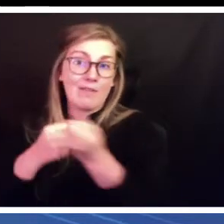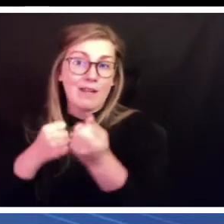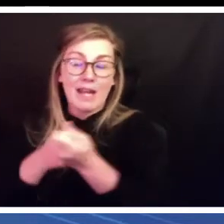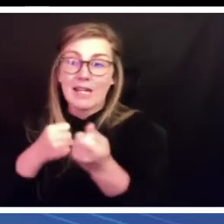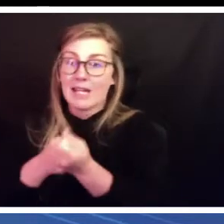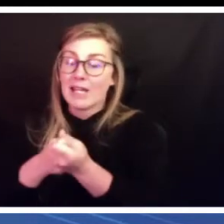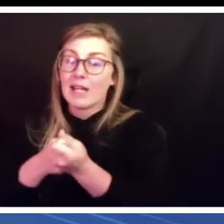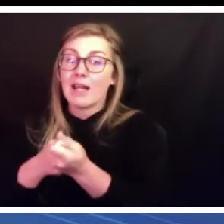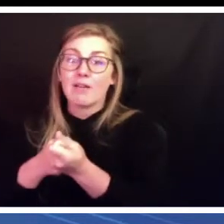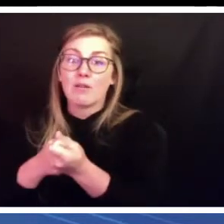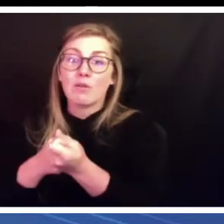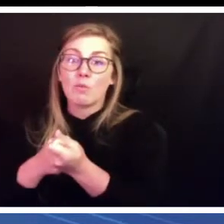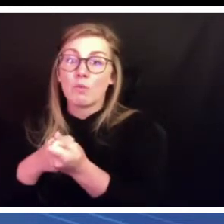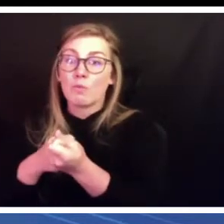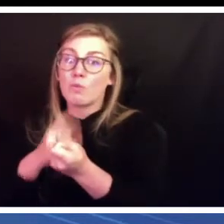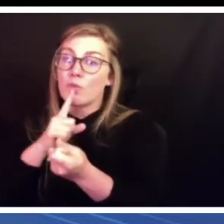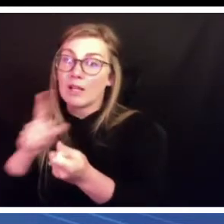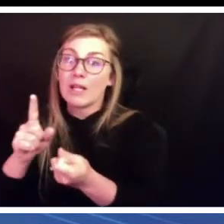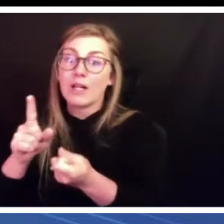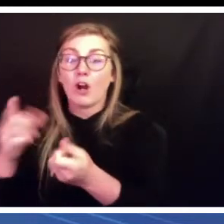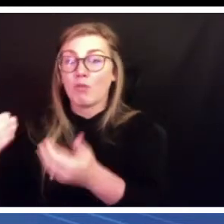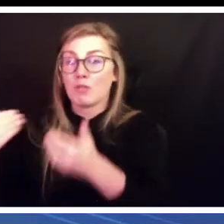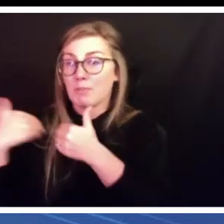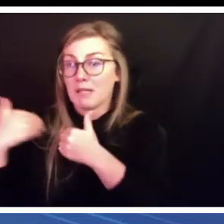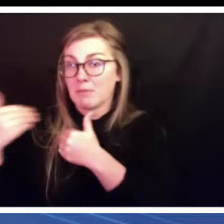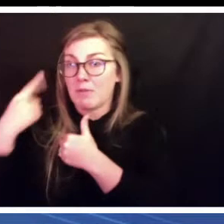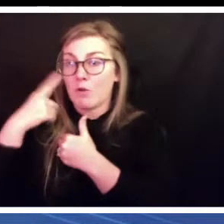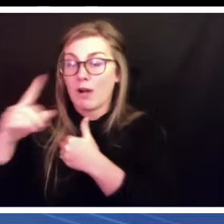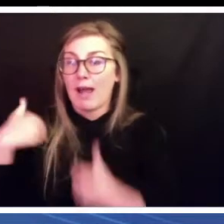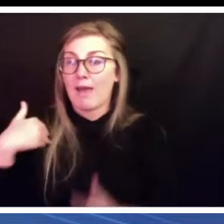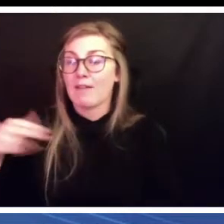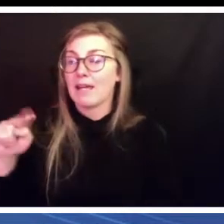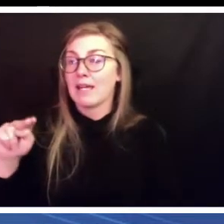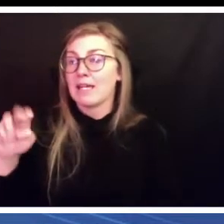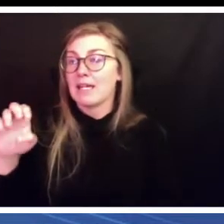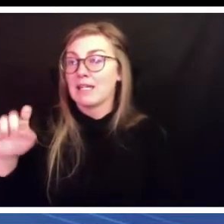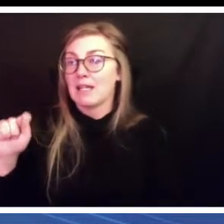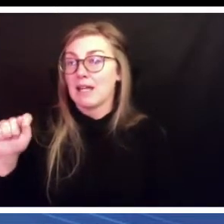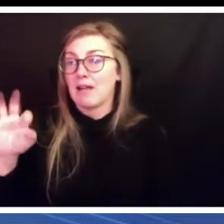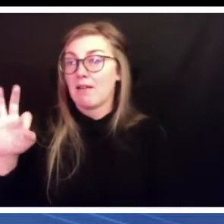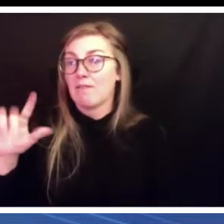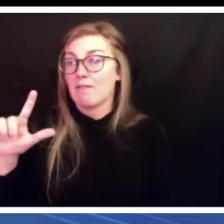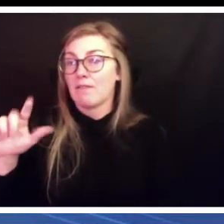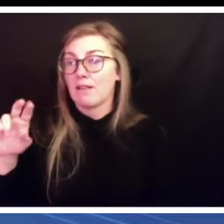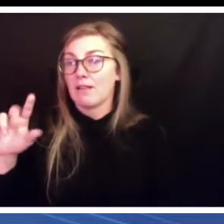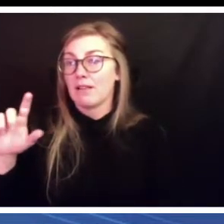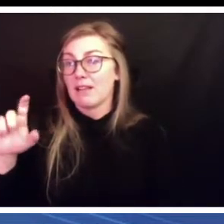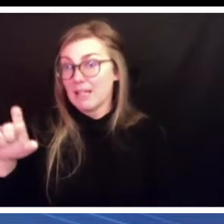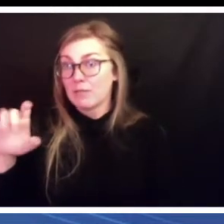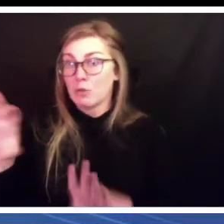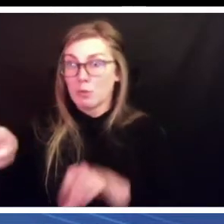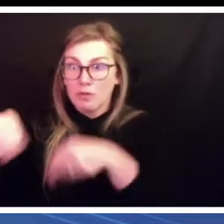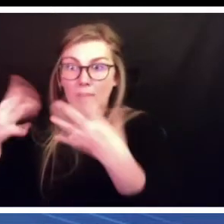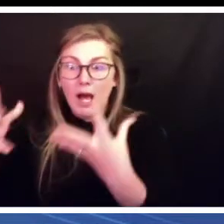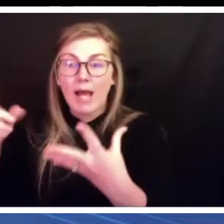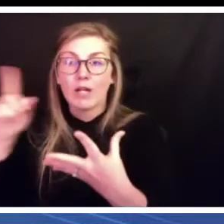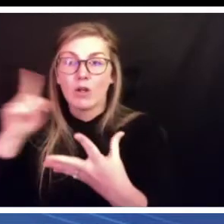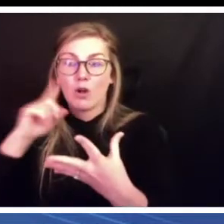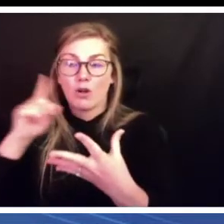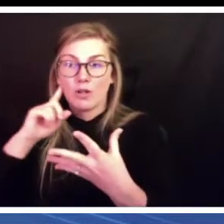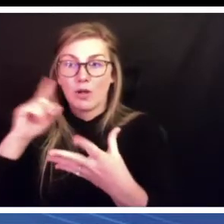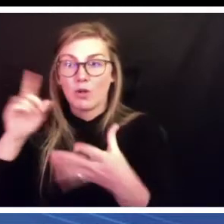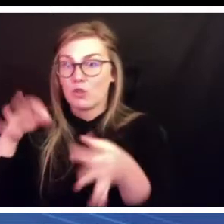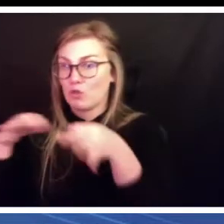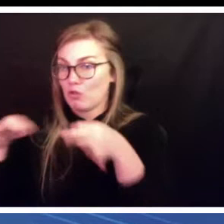it. They are the ones who are responsible for it. Um, that's a much longer story. And that's a legal story. But my point being, they also were,